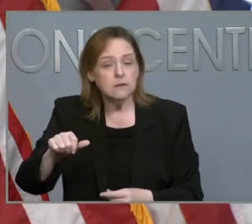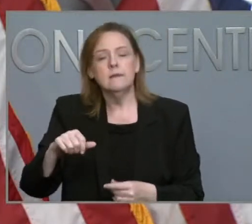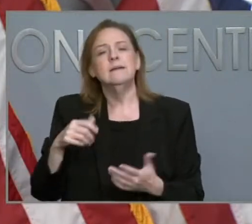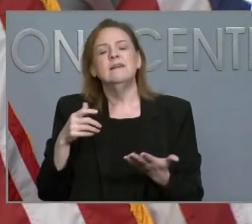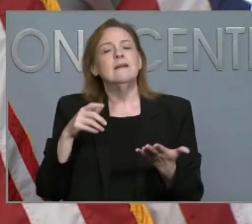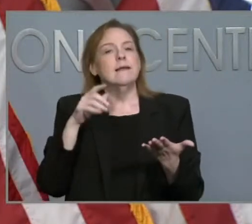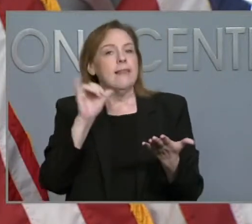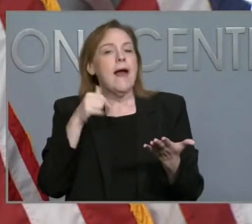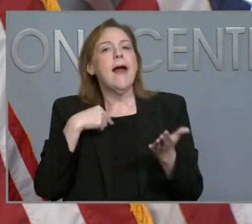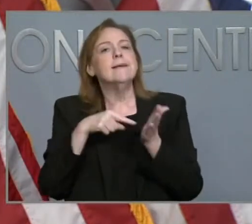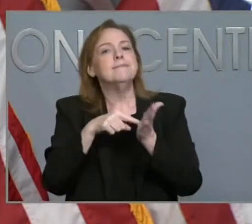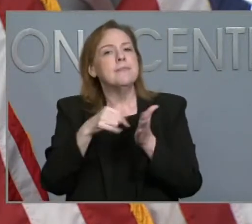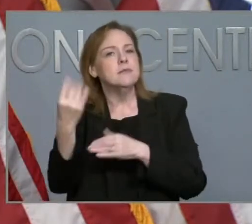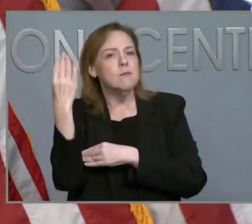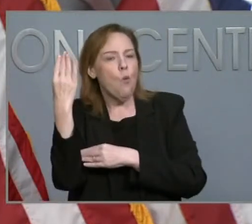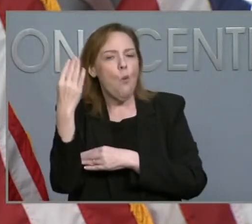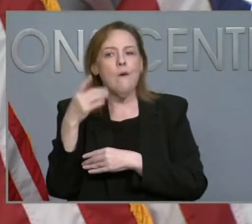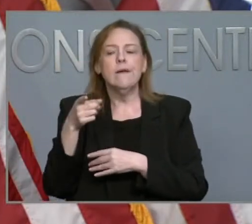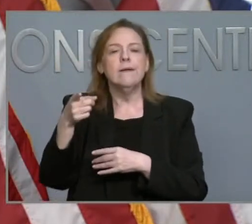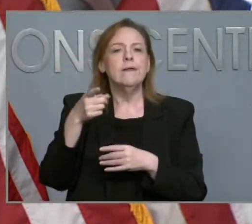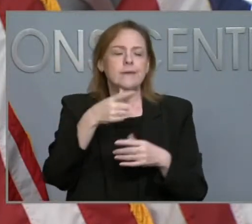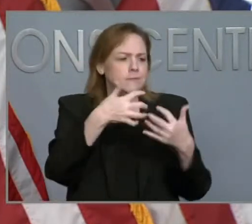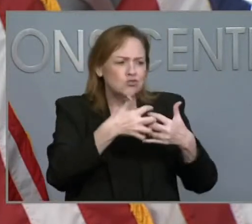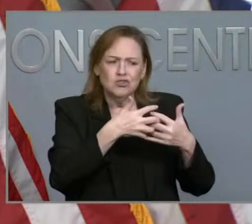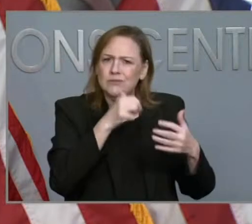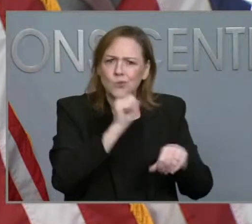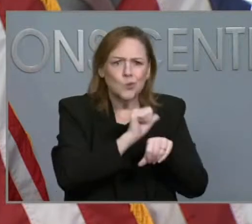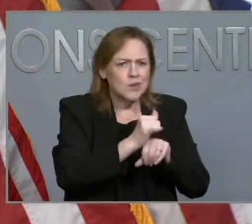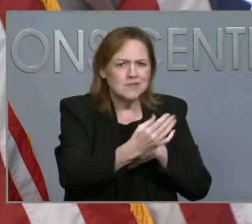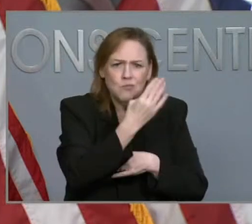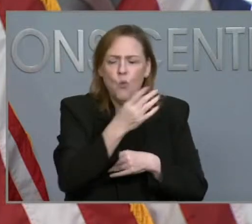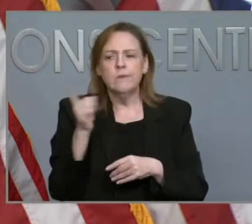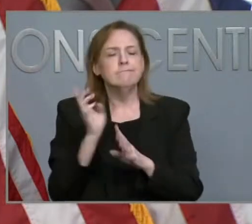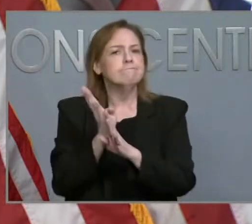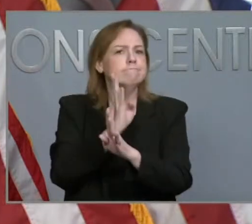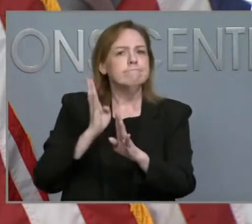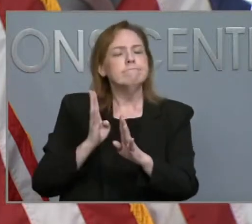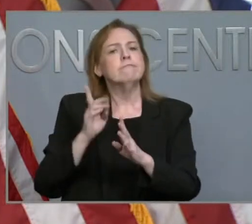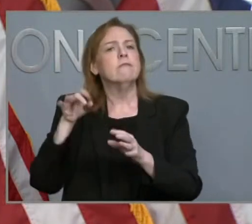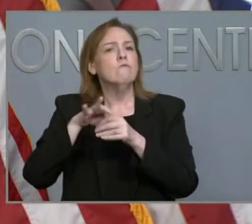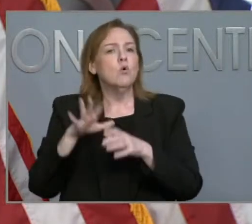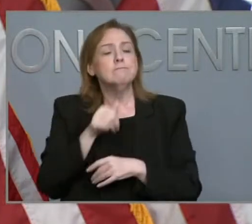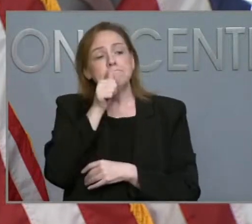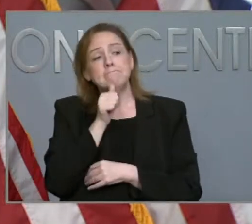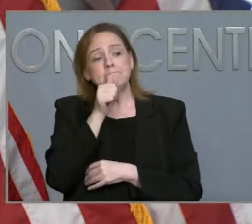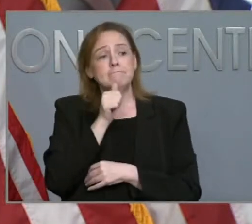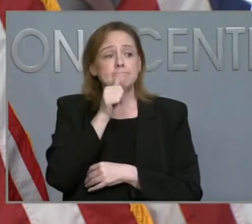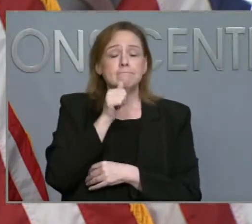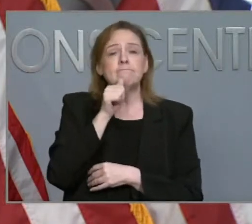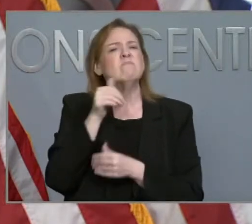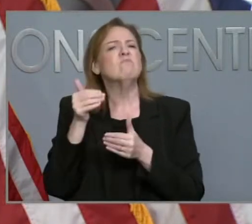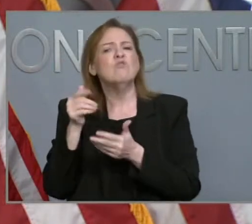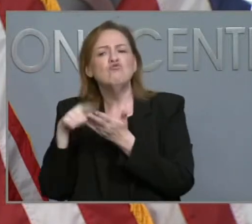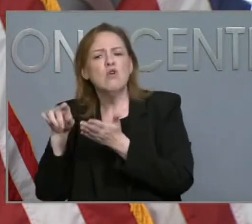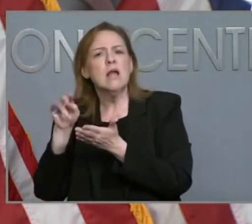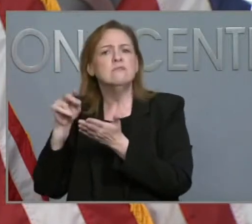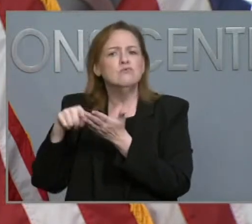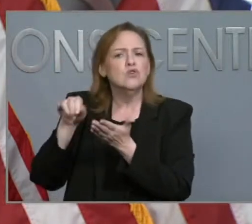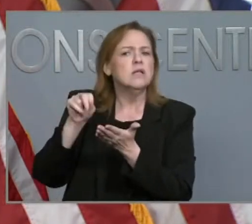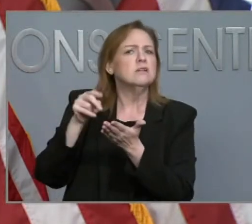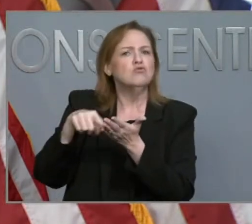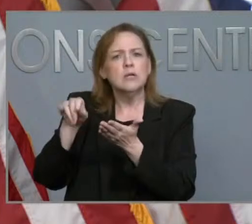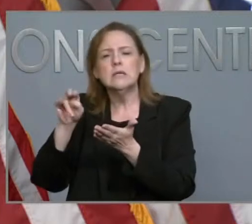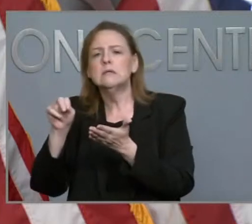line. They were able to get processed and checked in, and we, they were able to vote without issue. So we did not have a delay